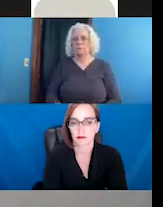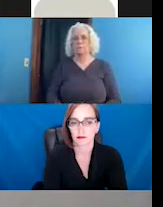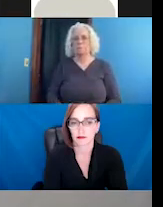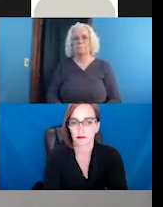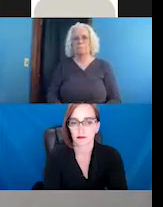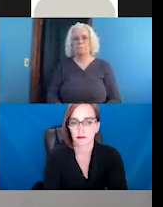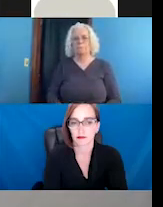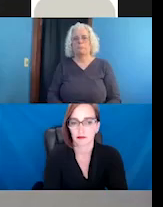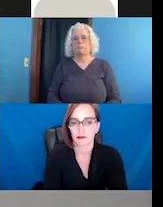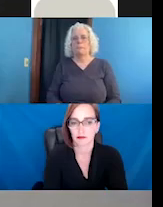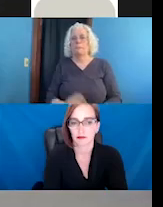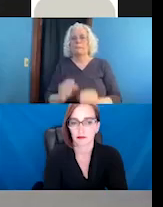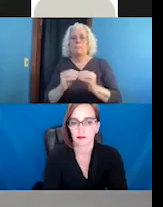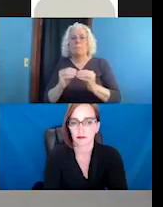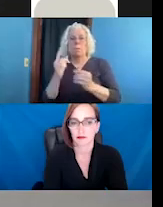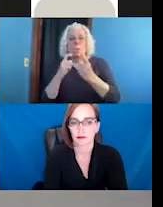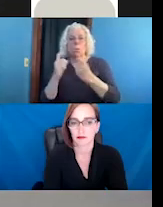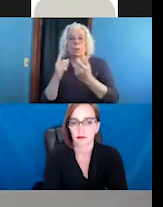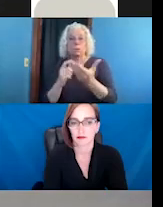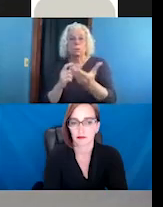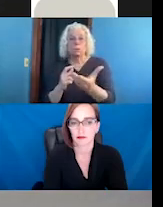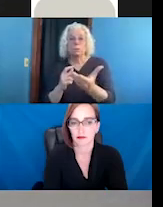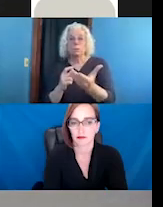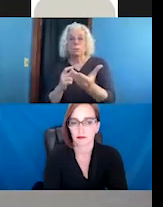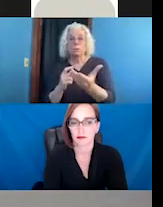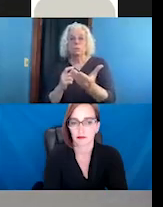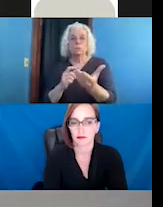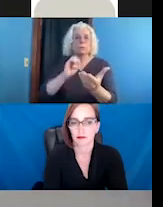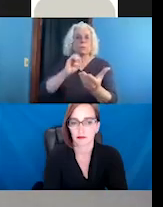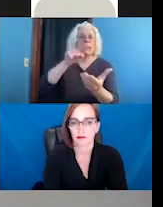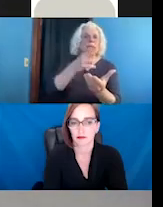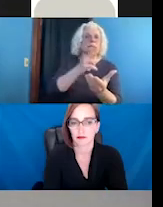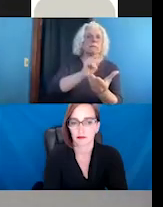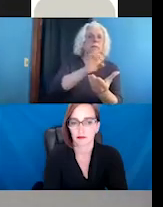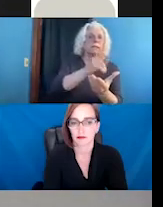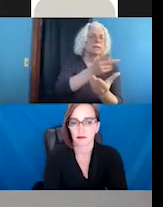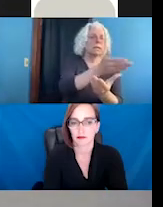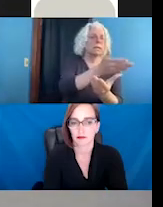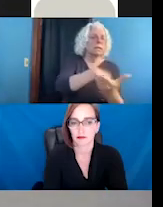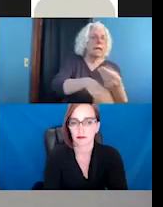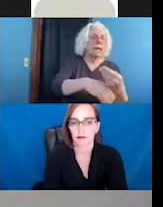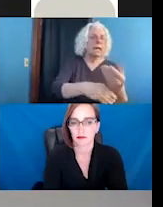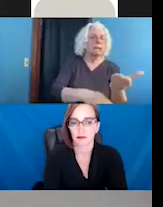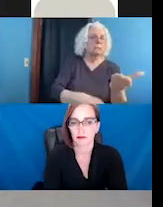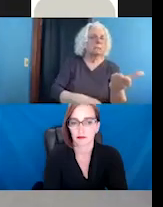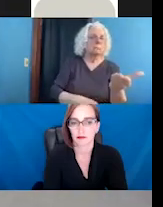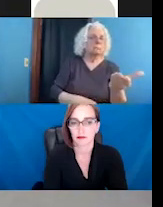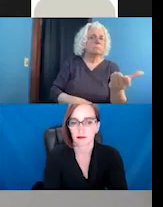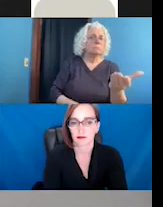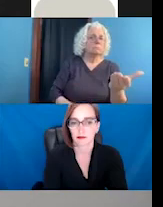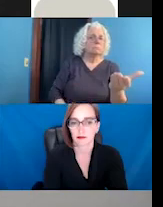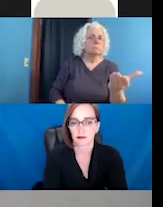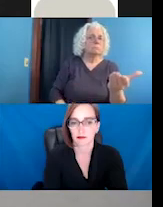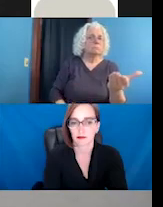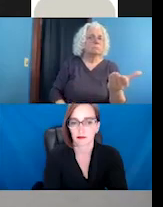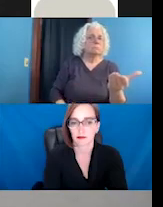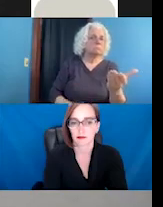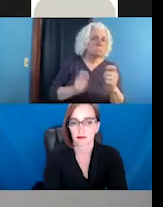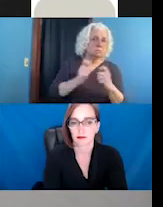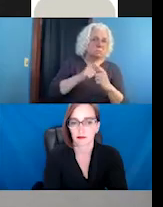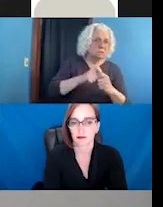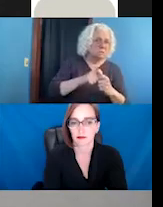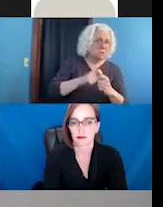Any questions about that, or Elizabeth or Nick, anything that you want to add to that in terms of logistics,